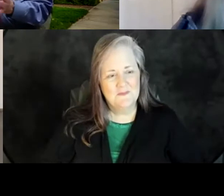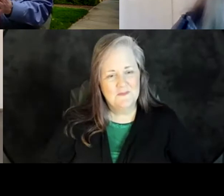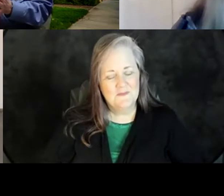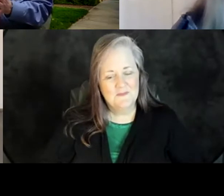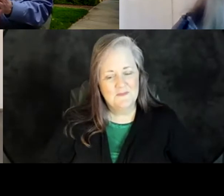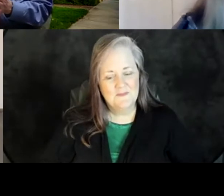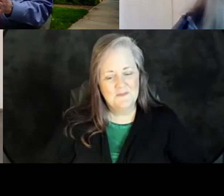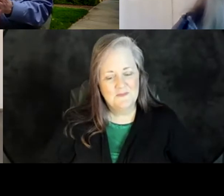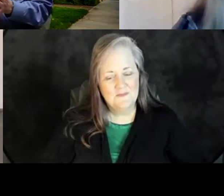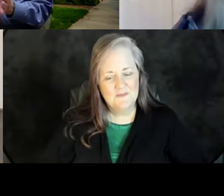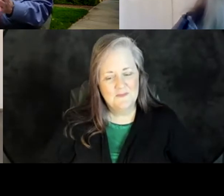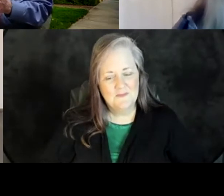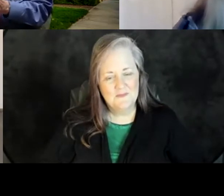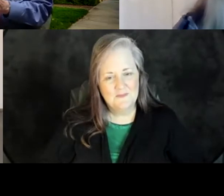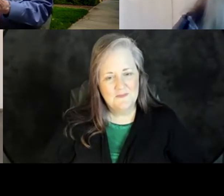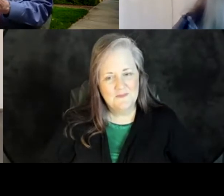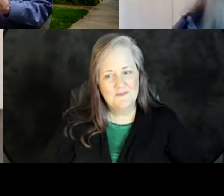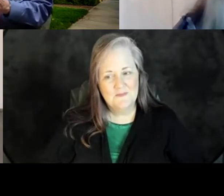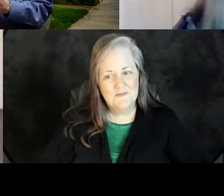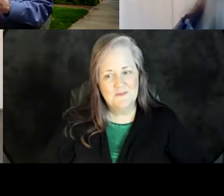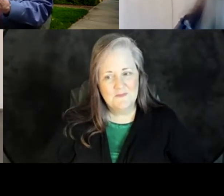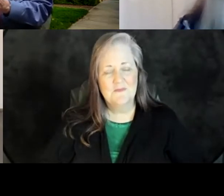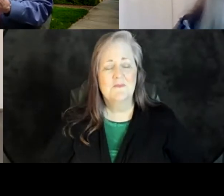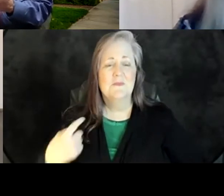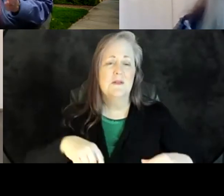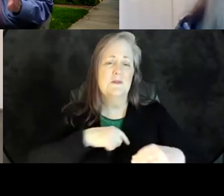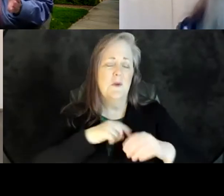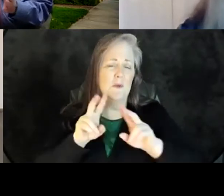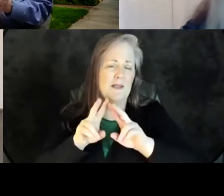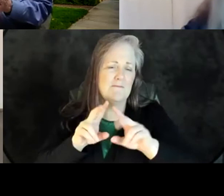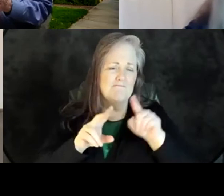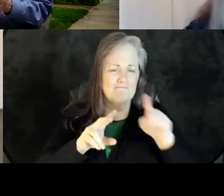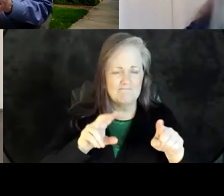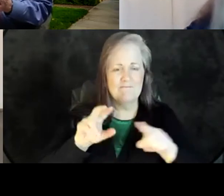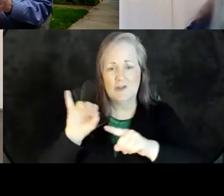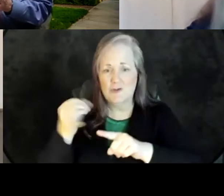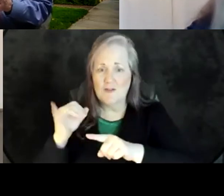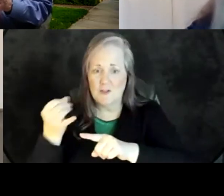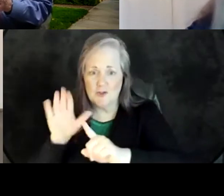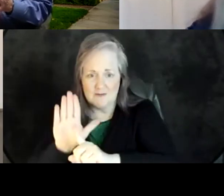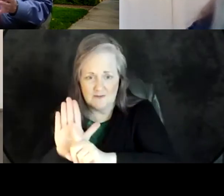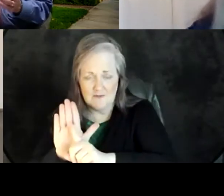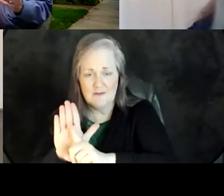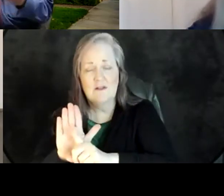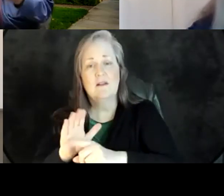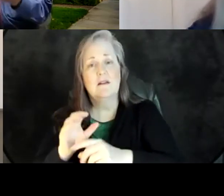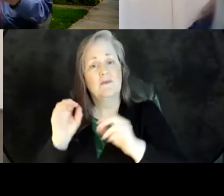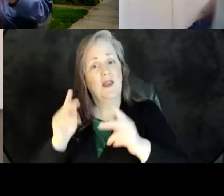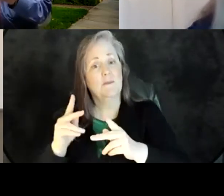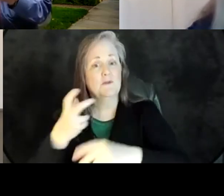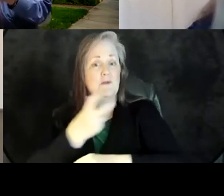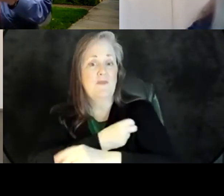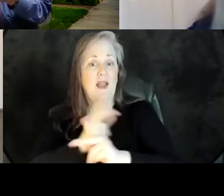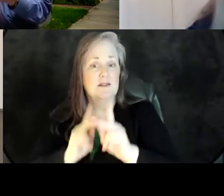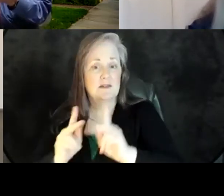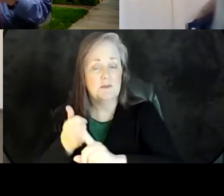at the Johnson & Johnson vaccine as an opportunity to vaccinate people